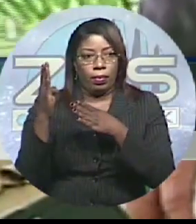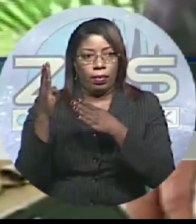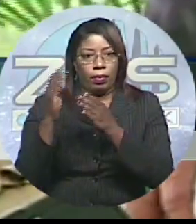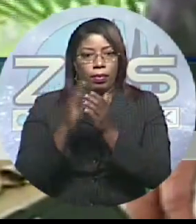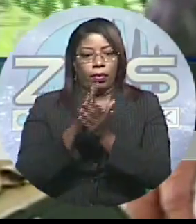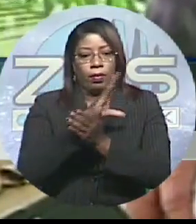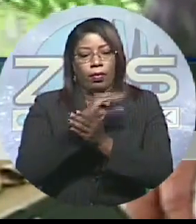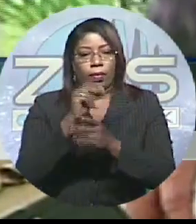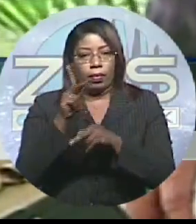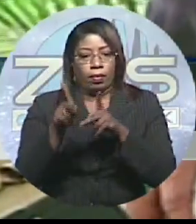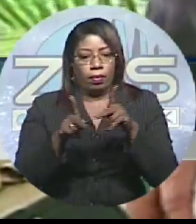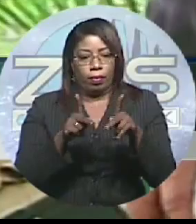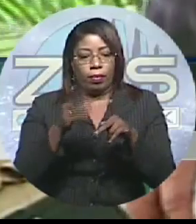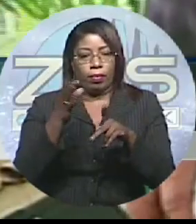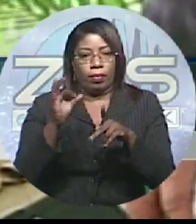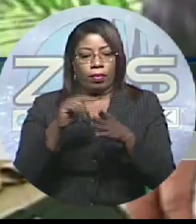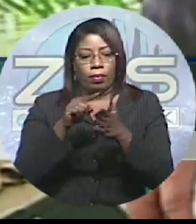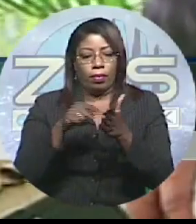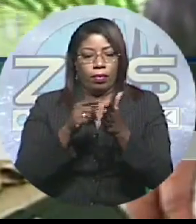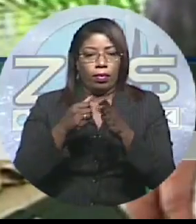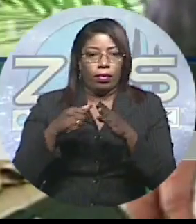and the people of this area